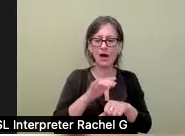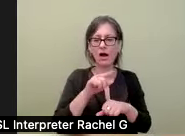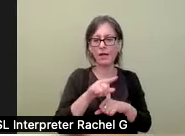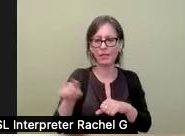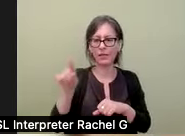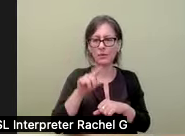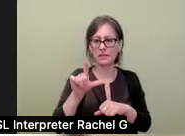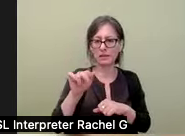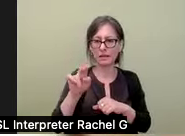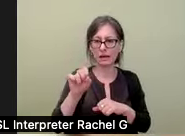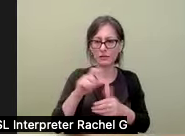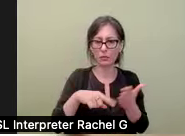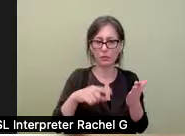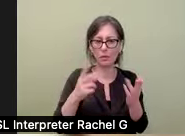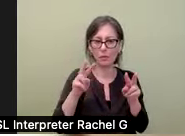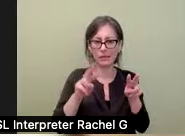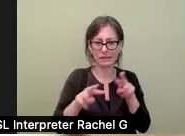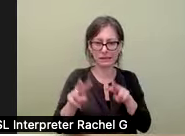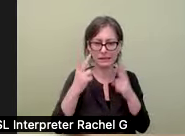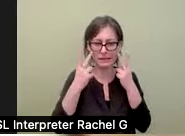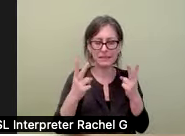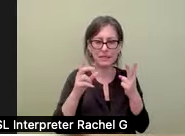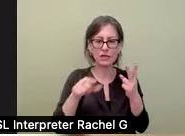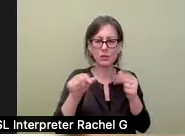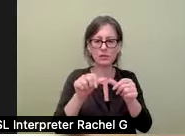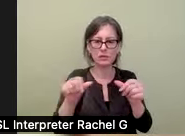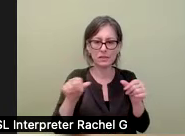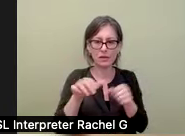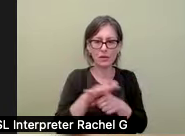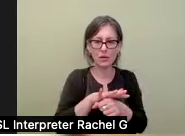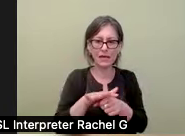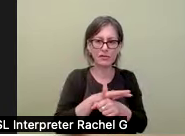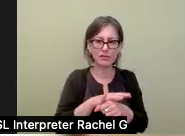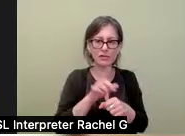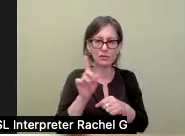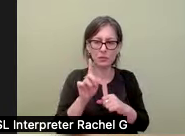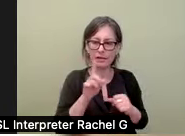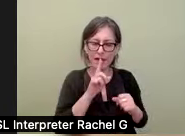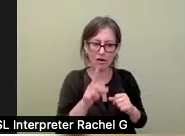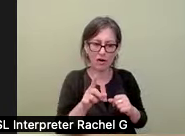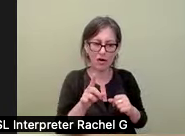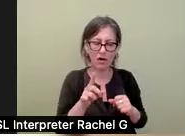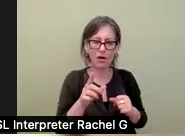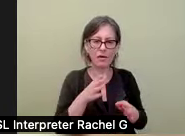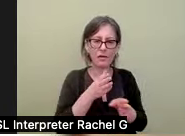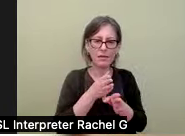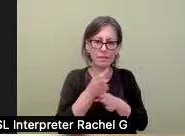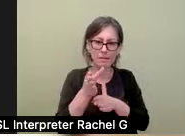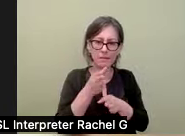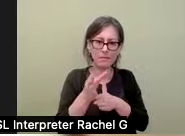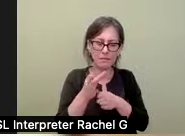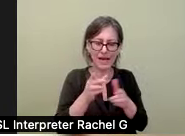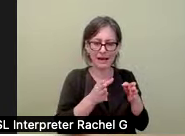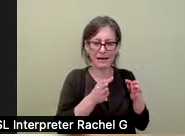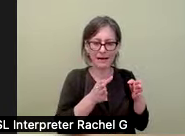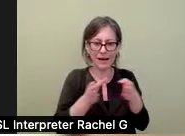we're looking at, these are locations where they are main corridors for